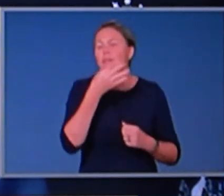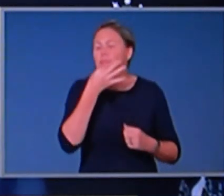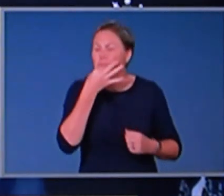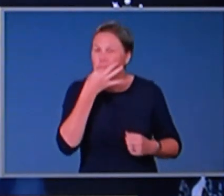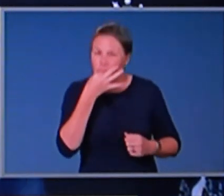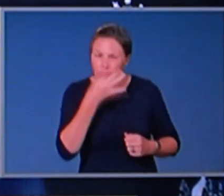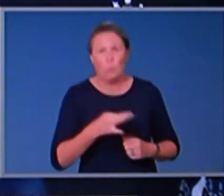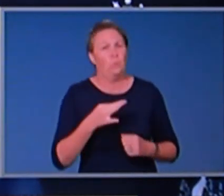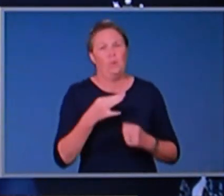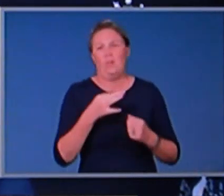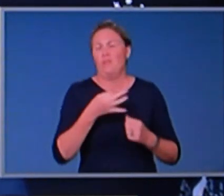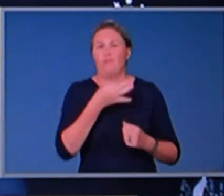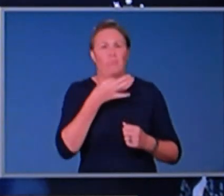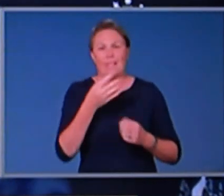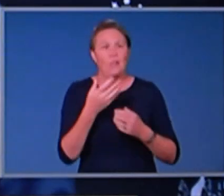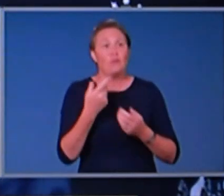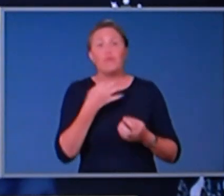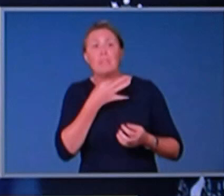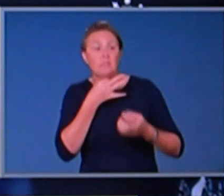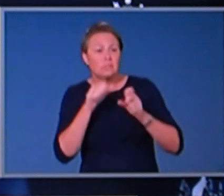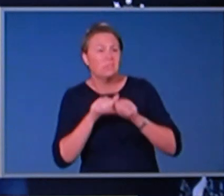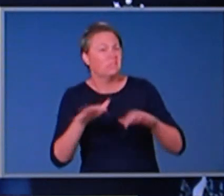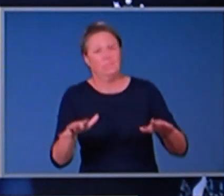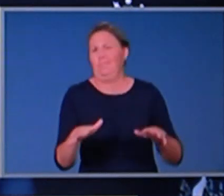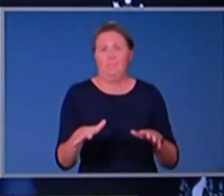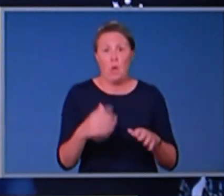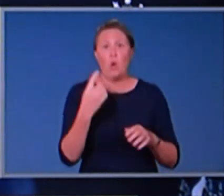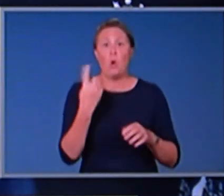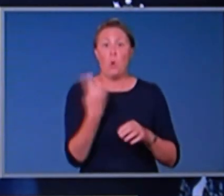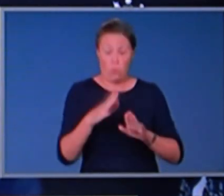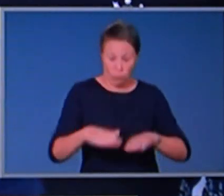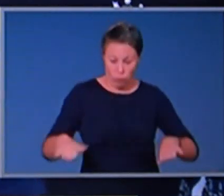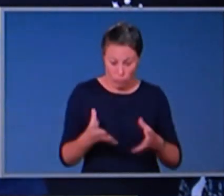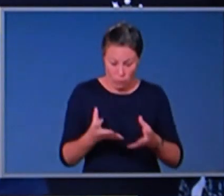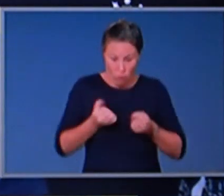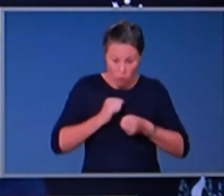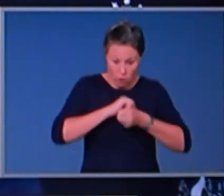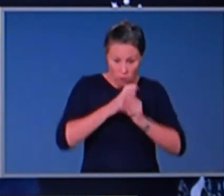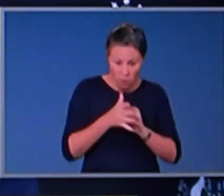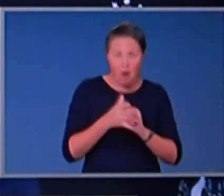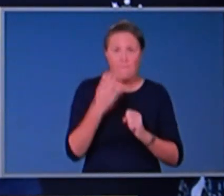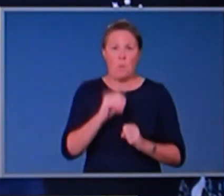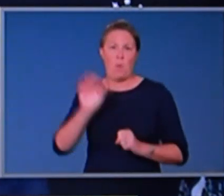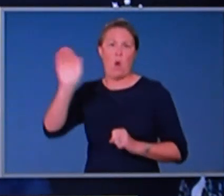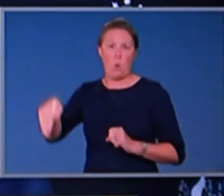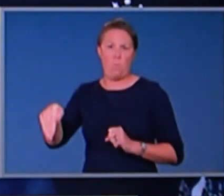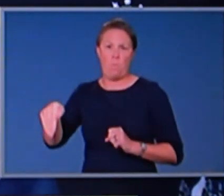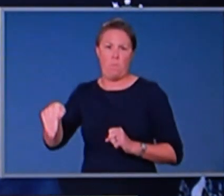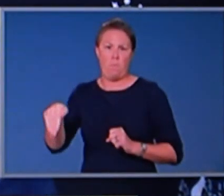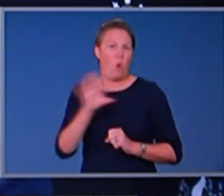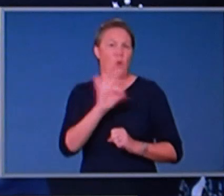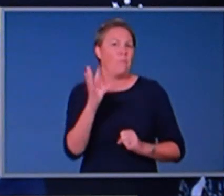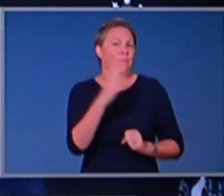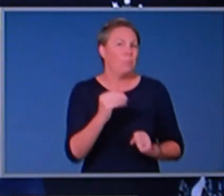have contracted it in the family home. They have not contracted it in the school environment. Clearly, school can be a risk